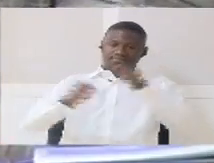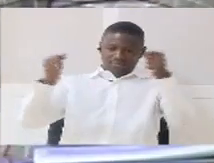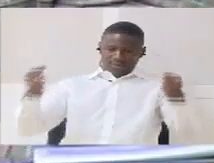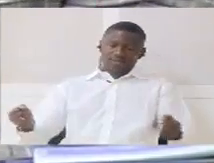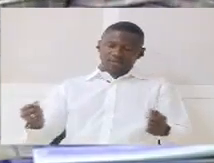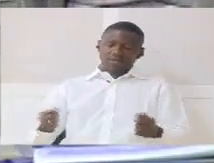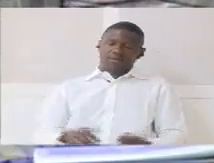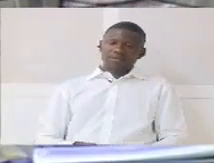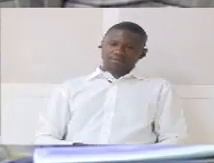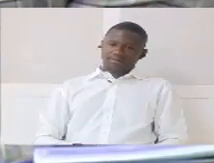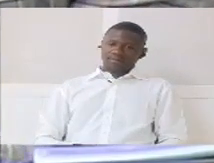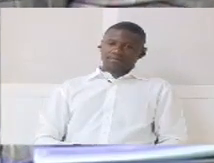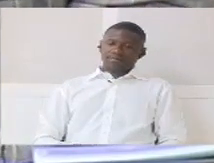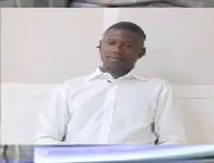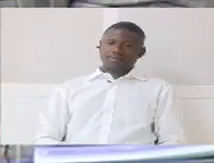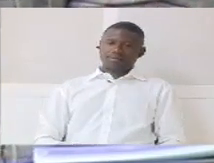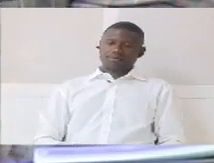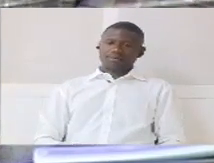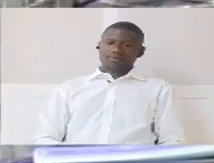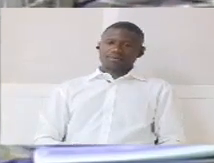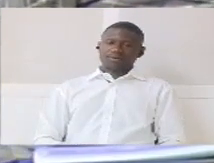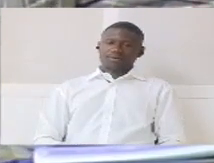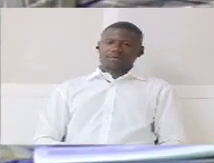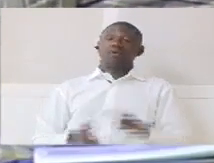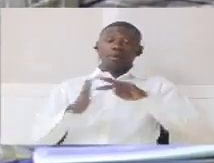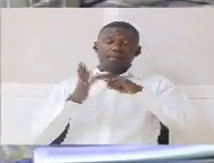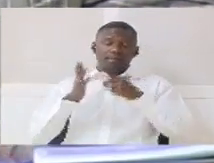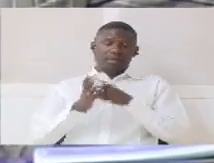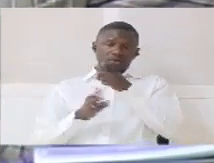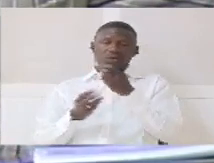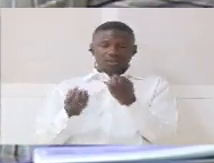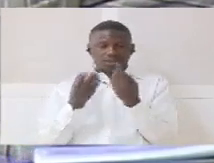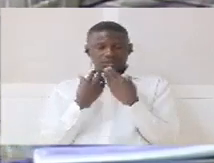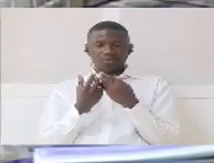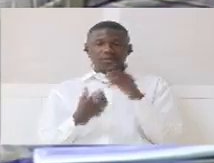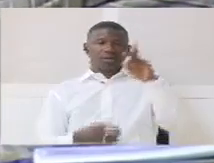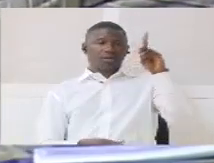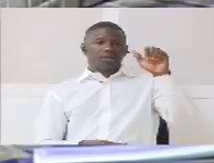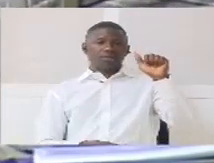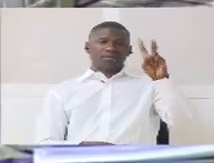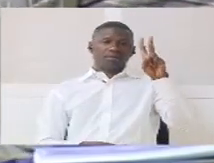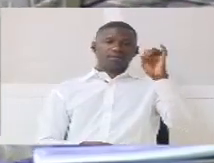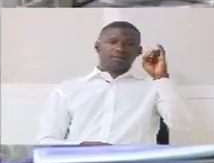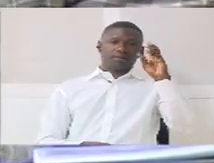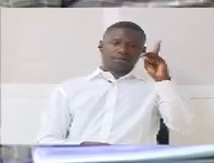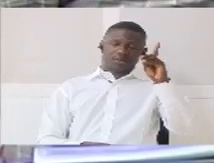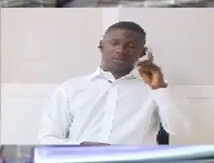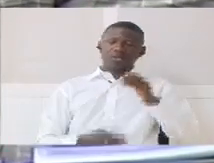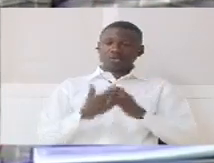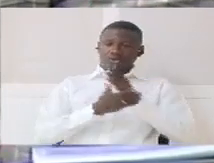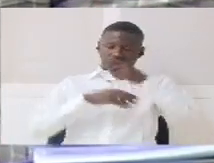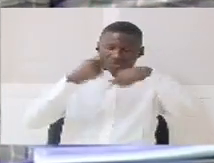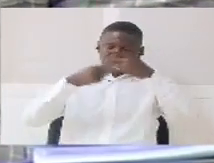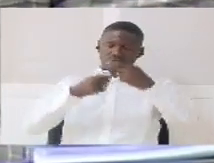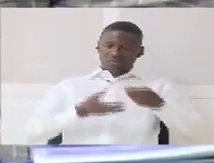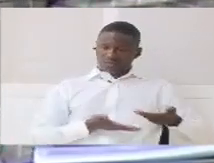all. So in essence, you are telling us that David continued to serve the prisoners